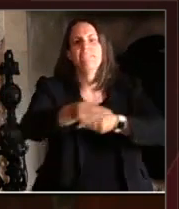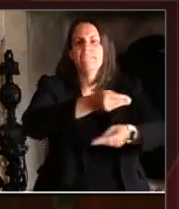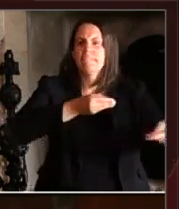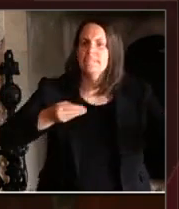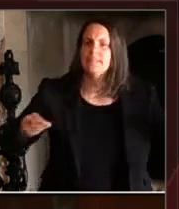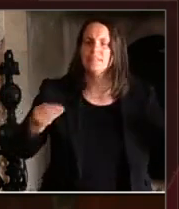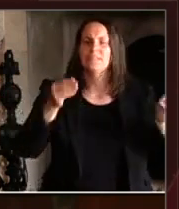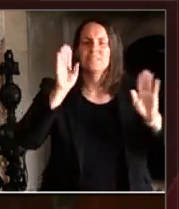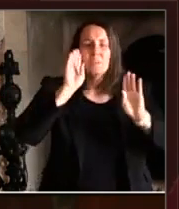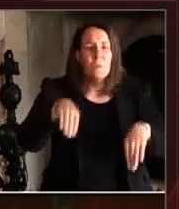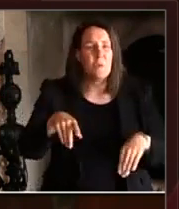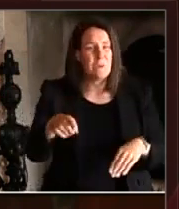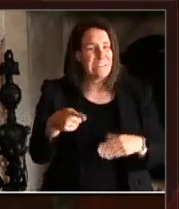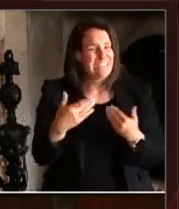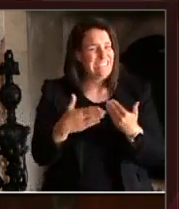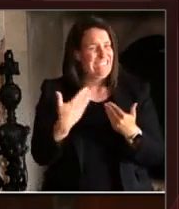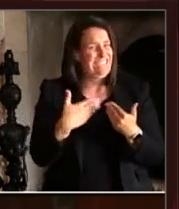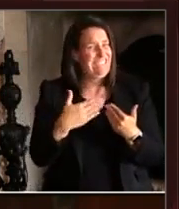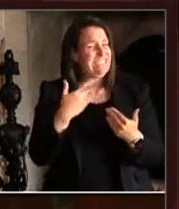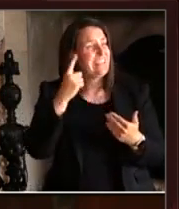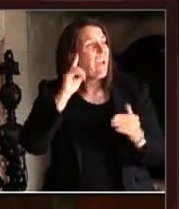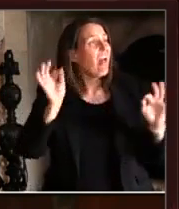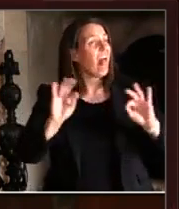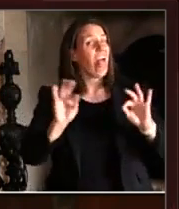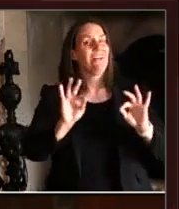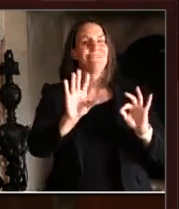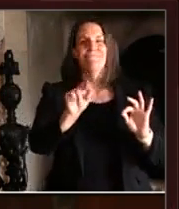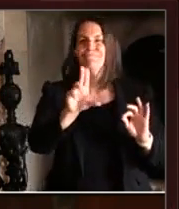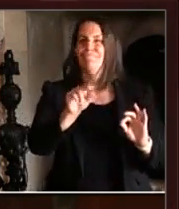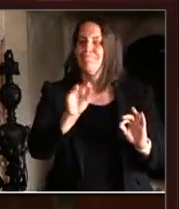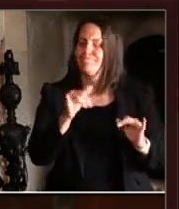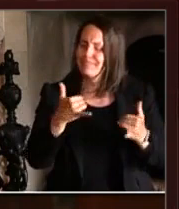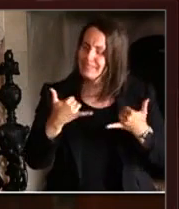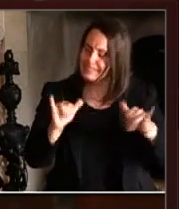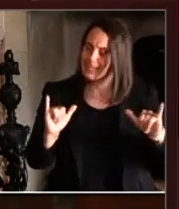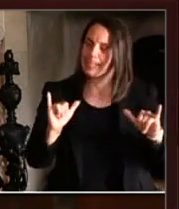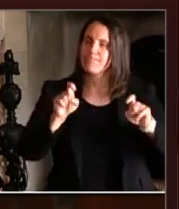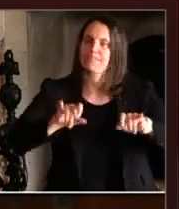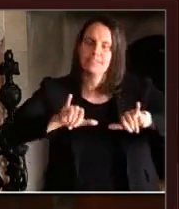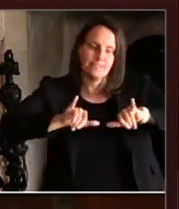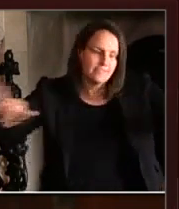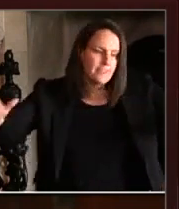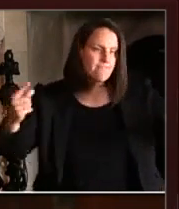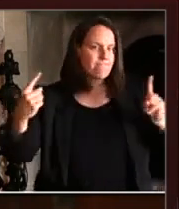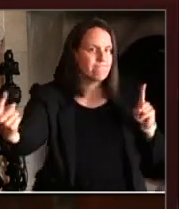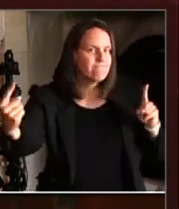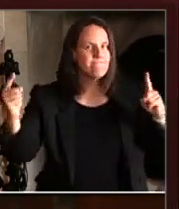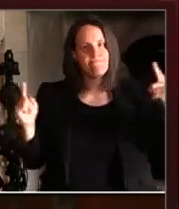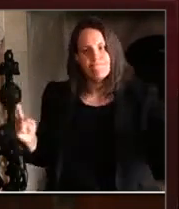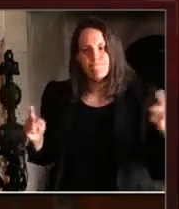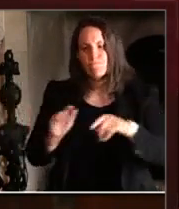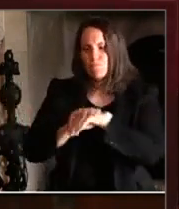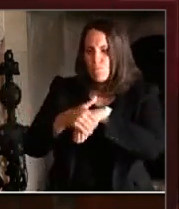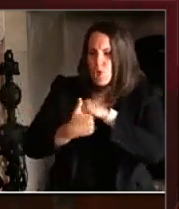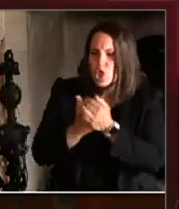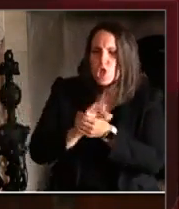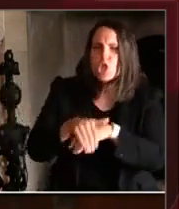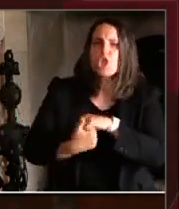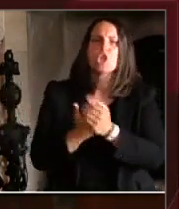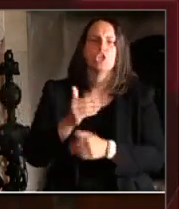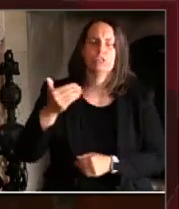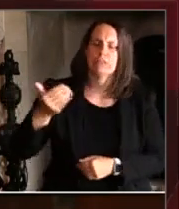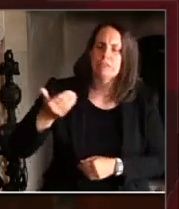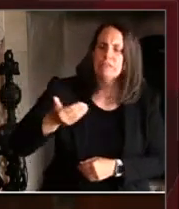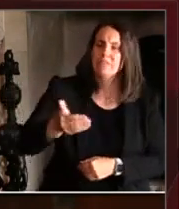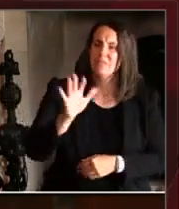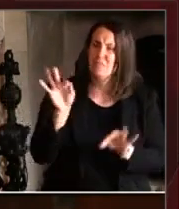continue to follow best practices like wearing a mask whenever you go out, washing your hands frequently for 20 seconds, and maintain